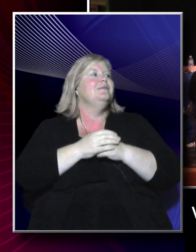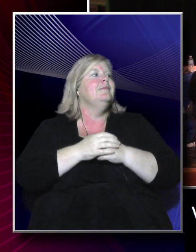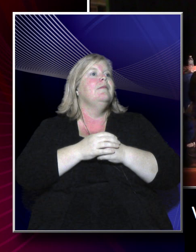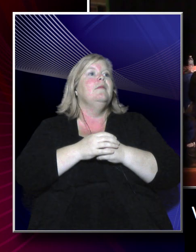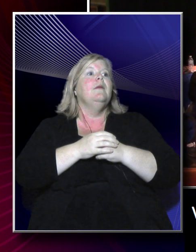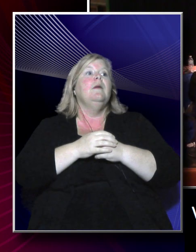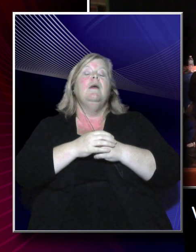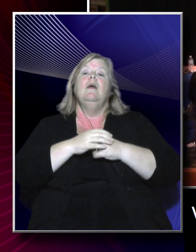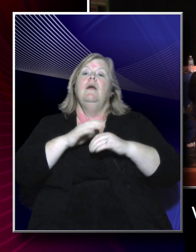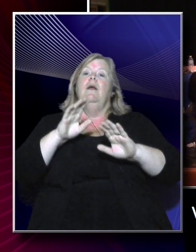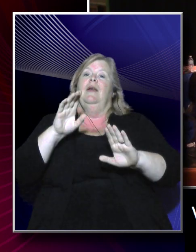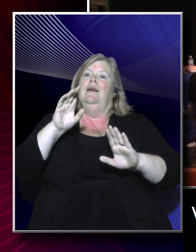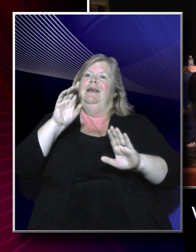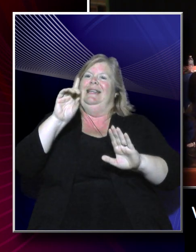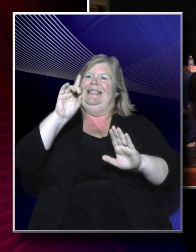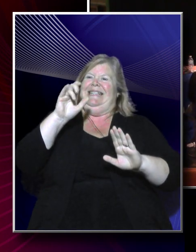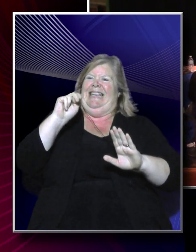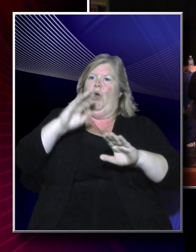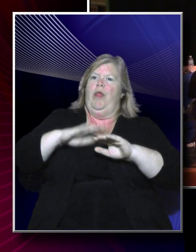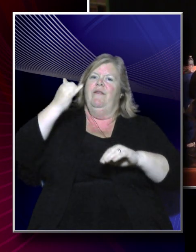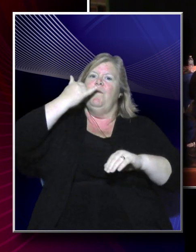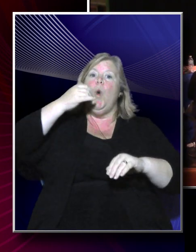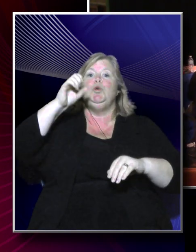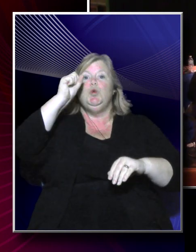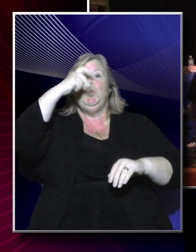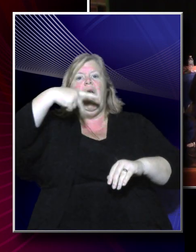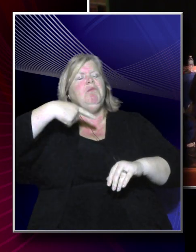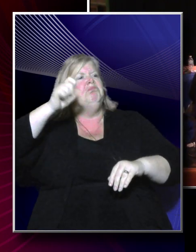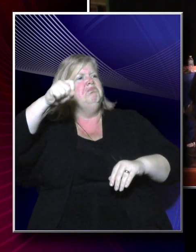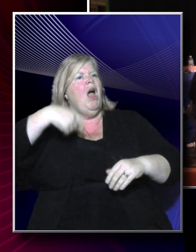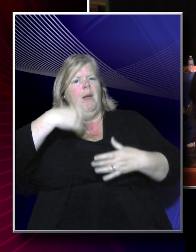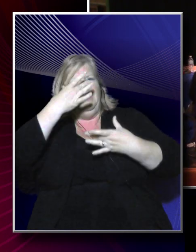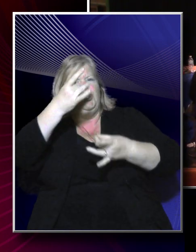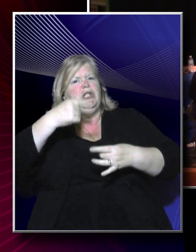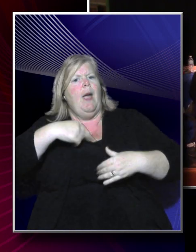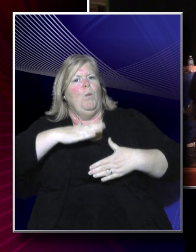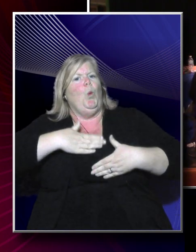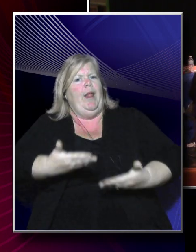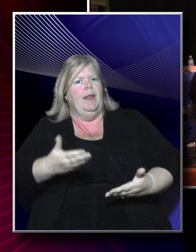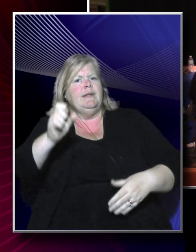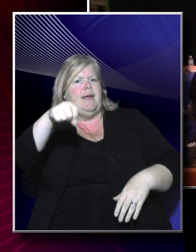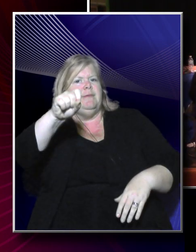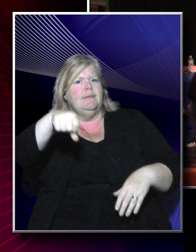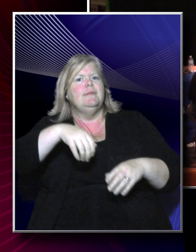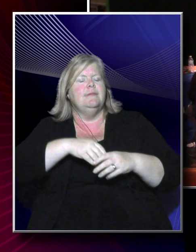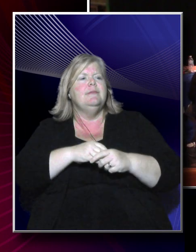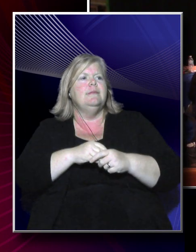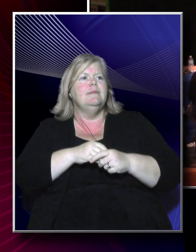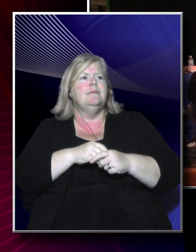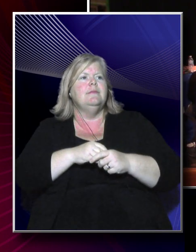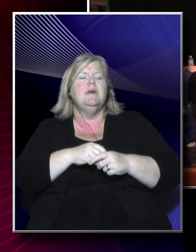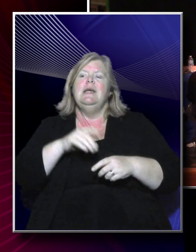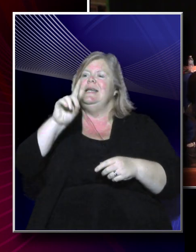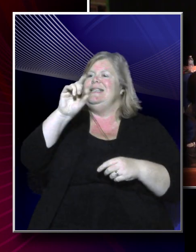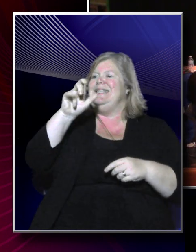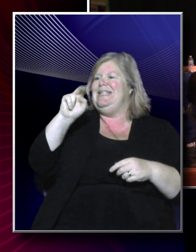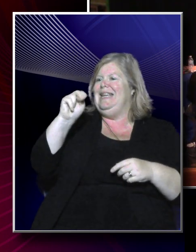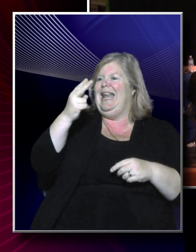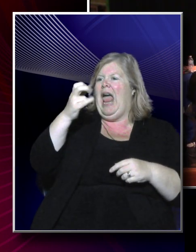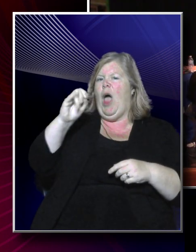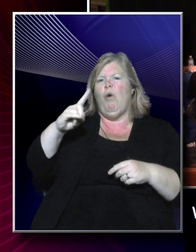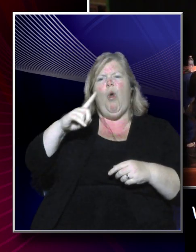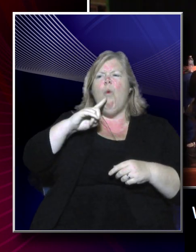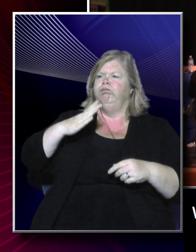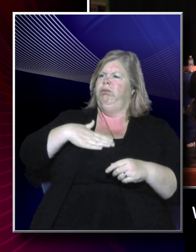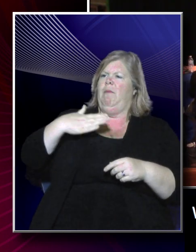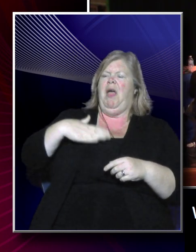Kay, do you want to go ahead? Yeah, I was going to say, this is Suke. I am interested and willing. Okay. Yeah, and this is Dean Howard. I'd be more than